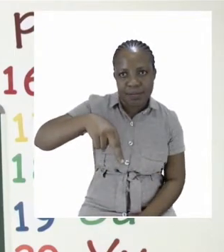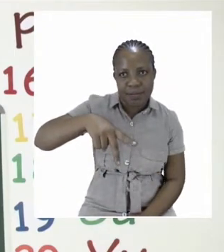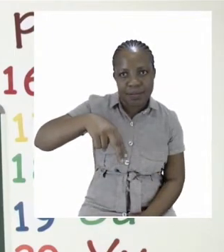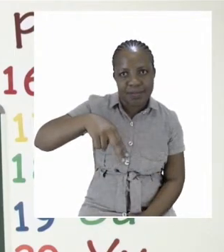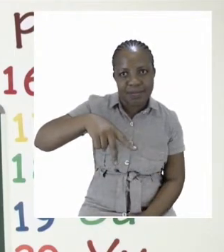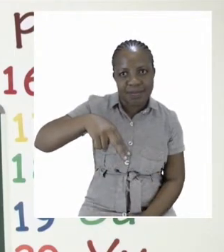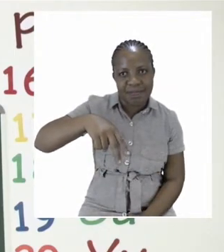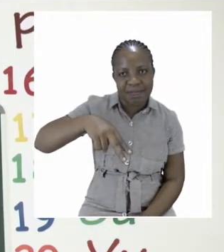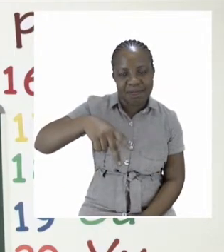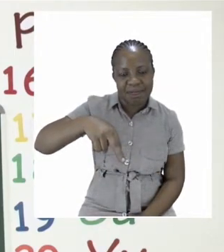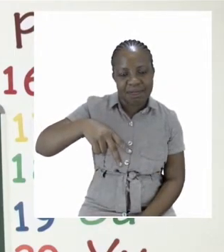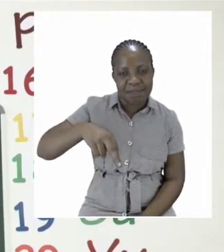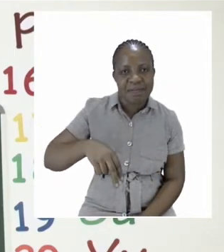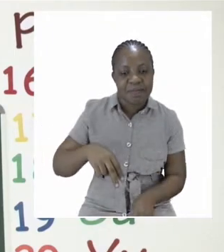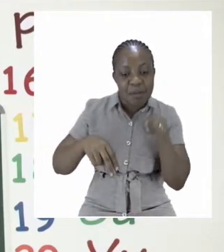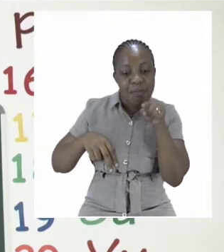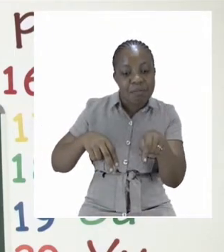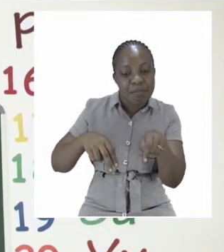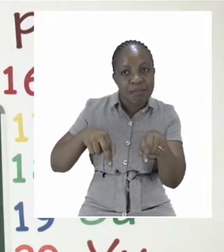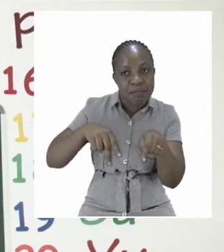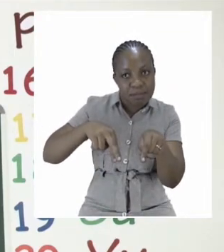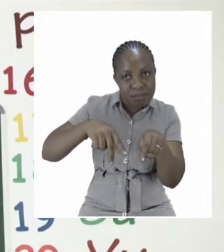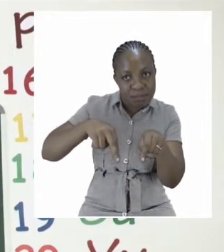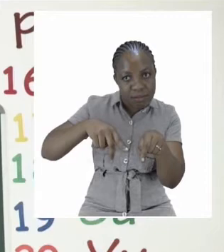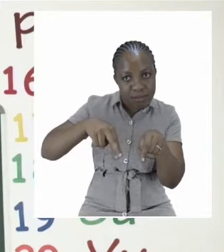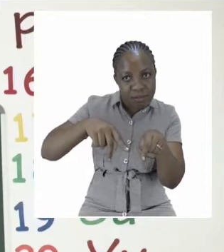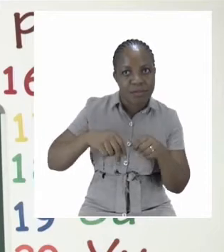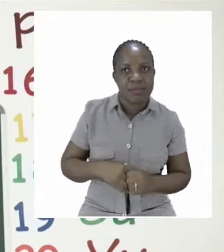legs. Everyone, point to the